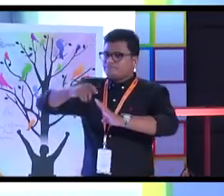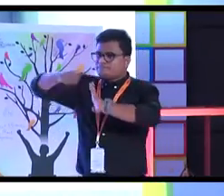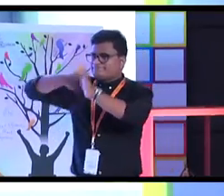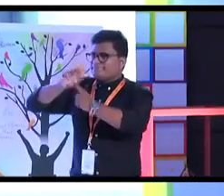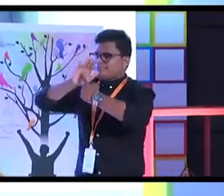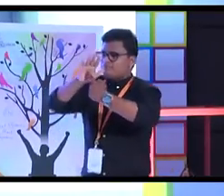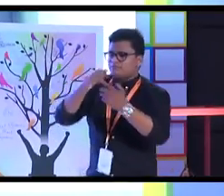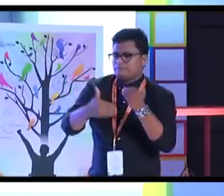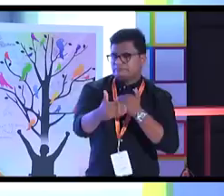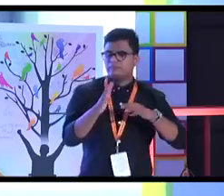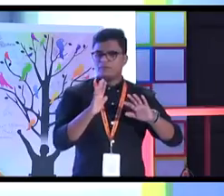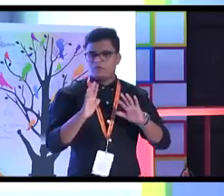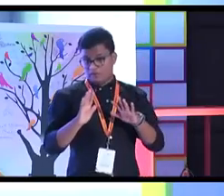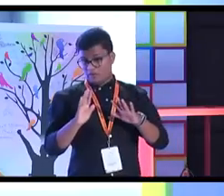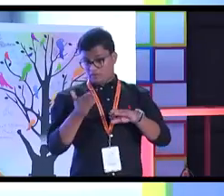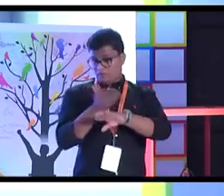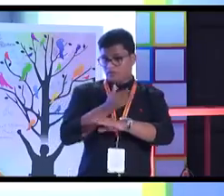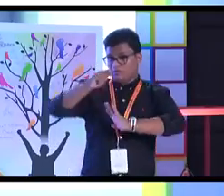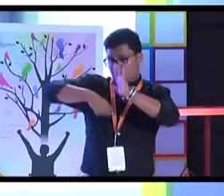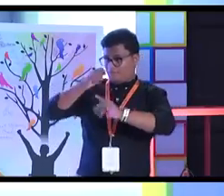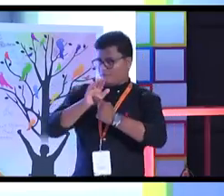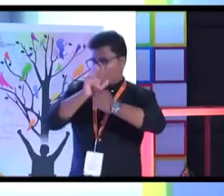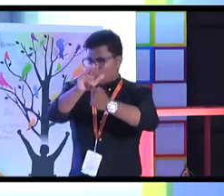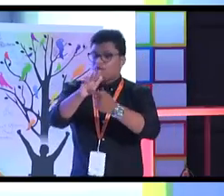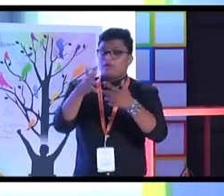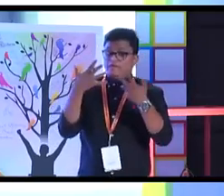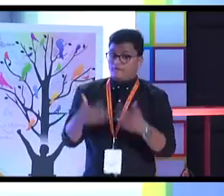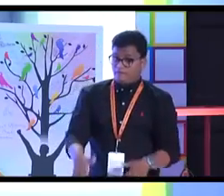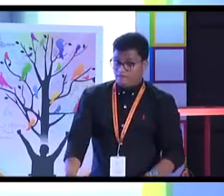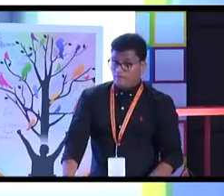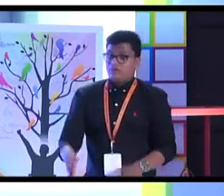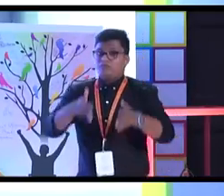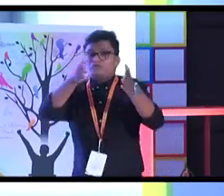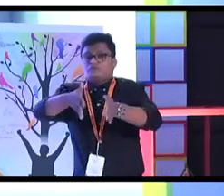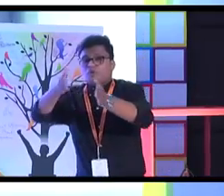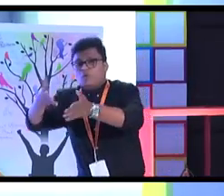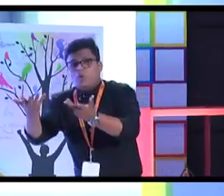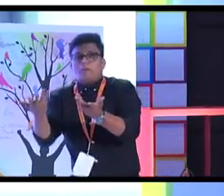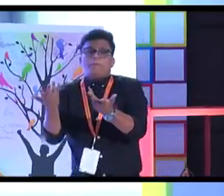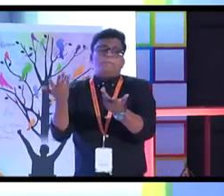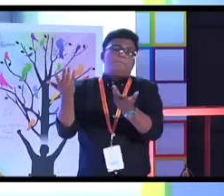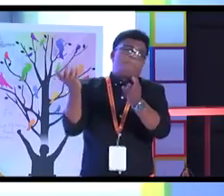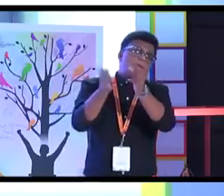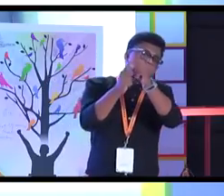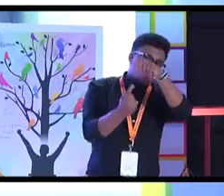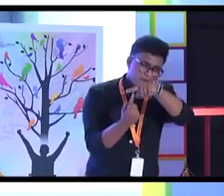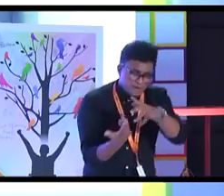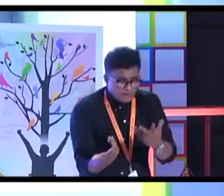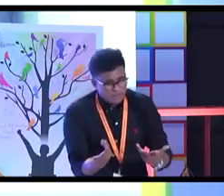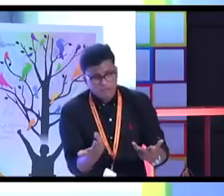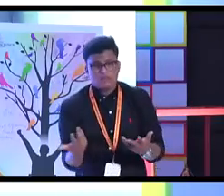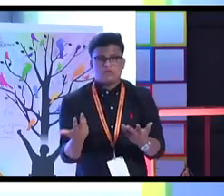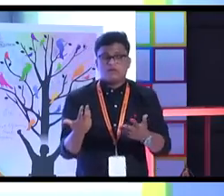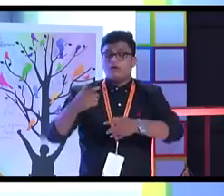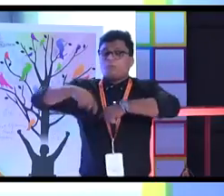shortly. So again, let's go through that video, and I'll go through some maybe structured presentation about what we are doing and